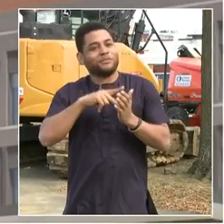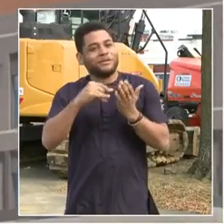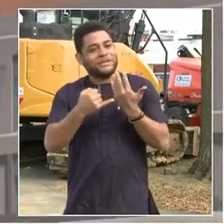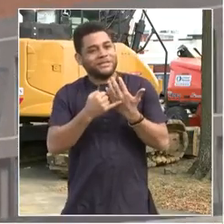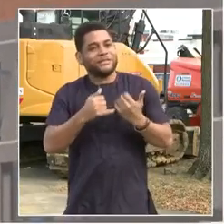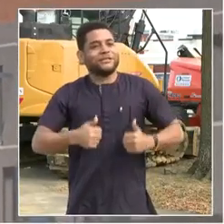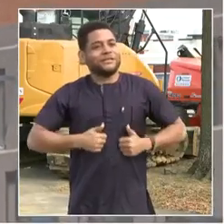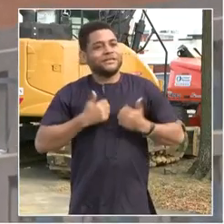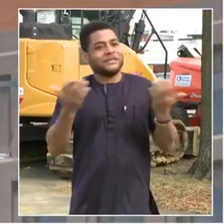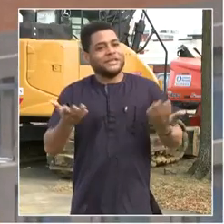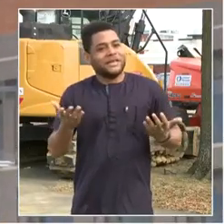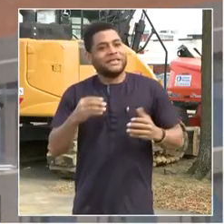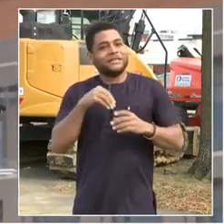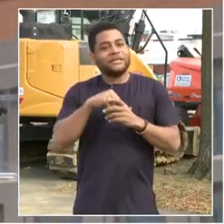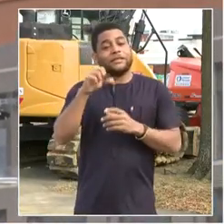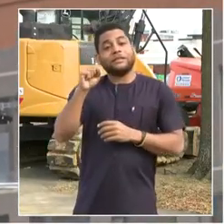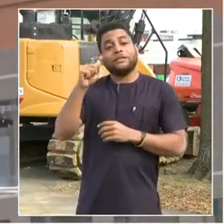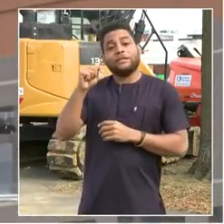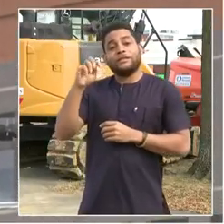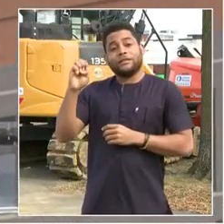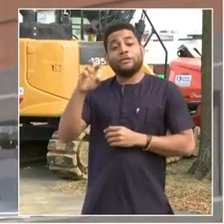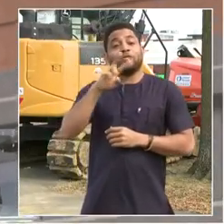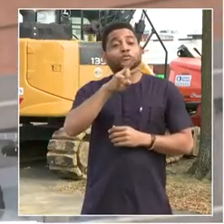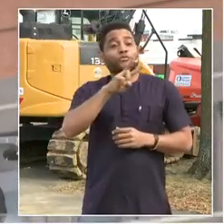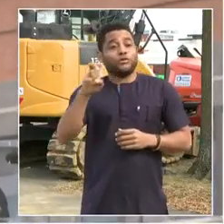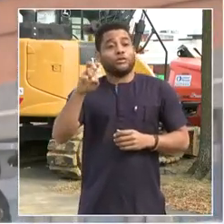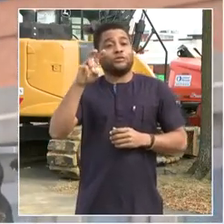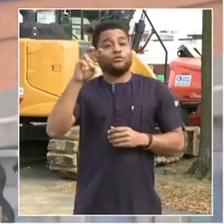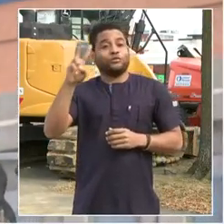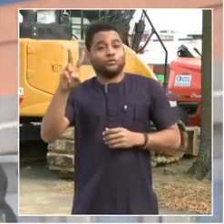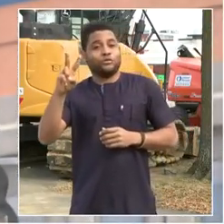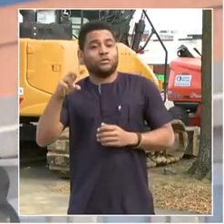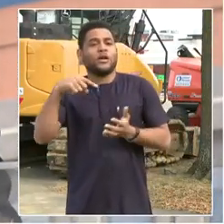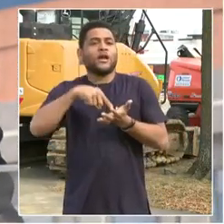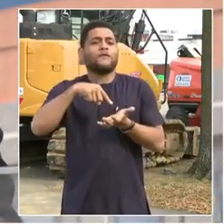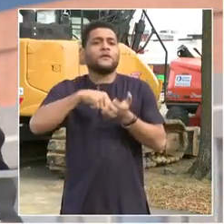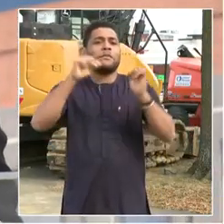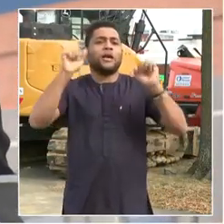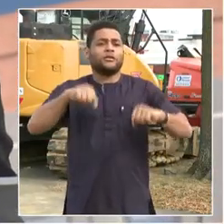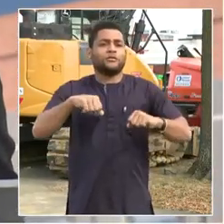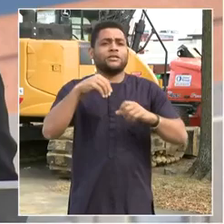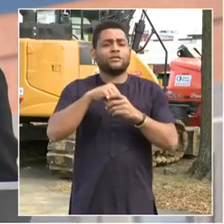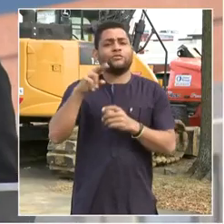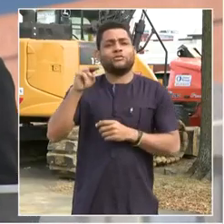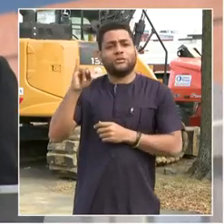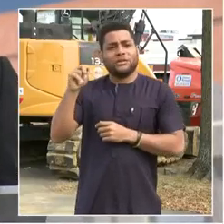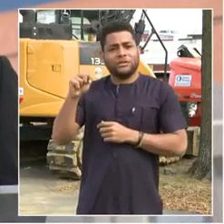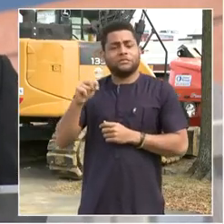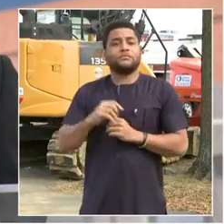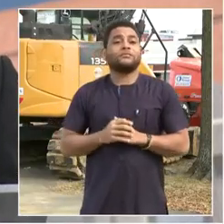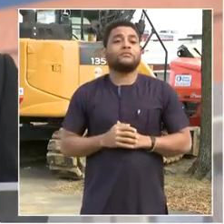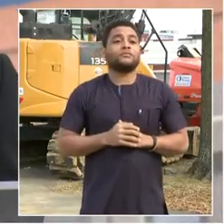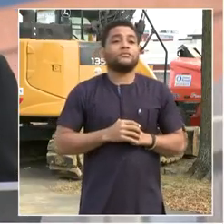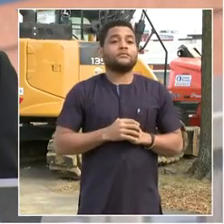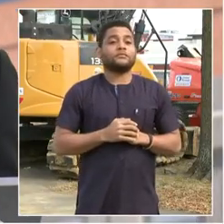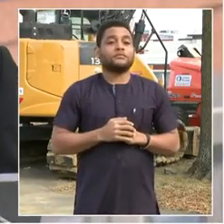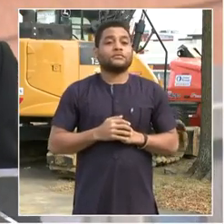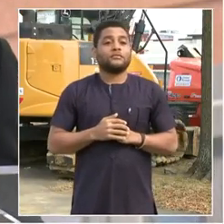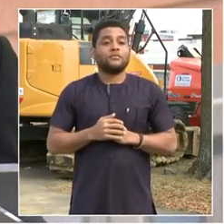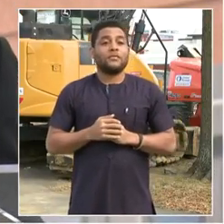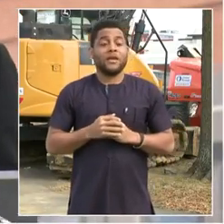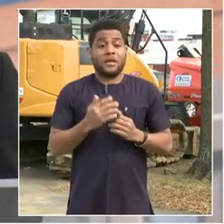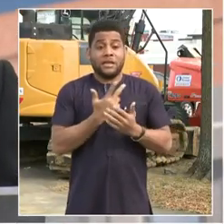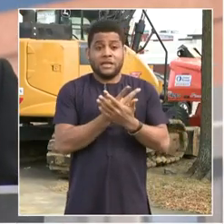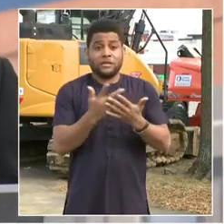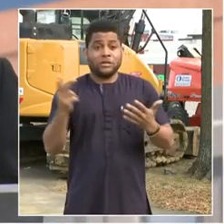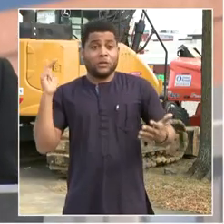East, 202 affordable housing units. And just 3 weeks ago, we